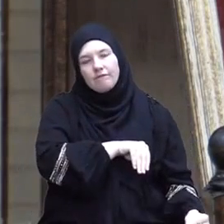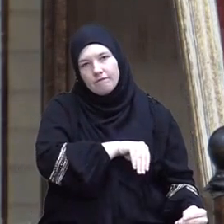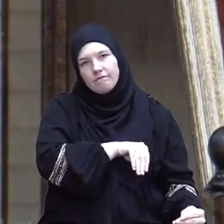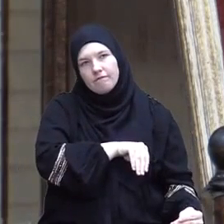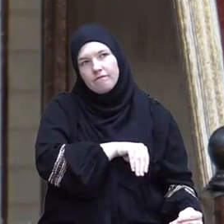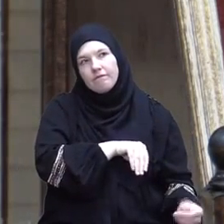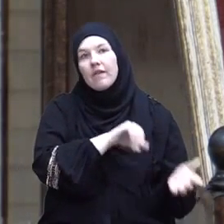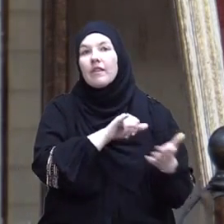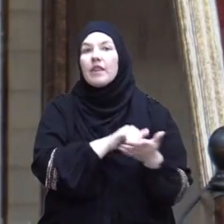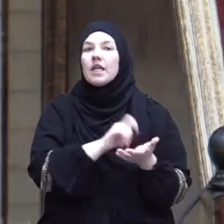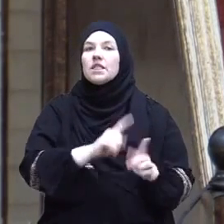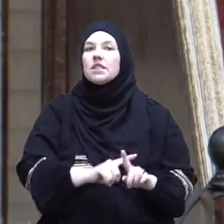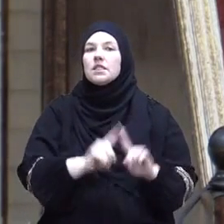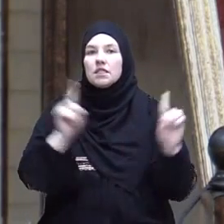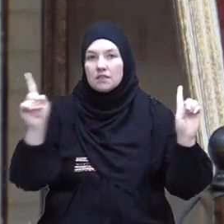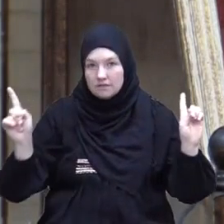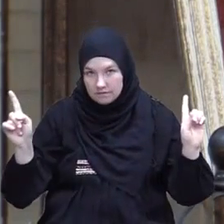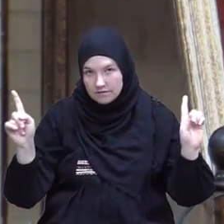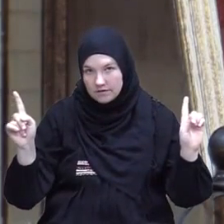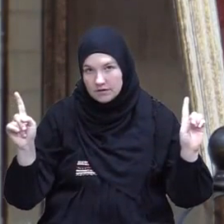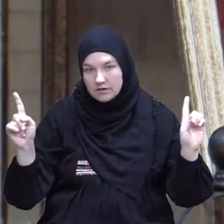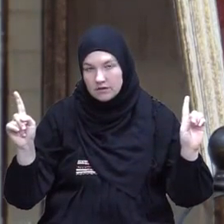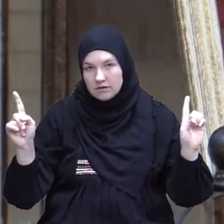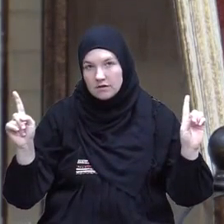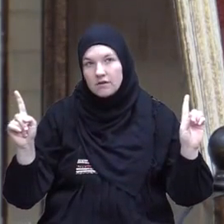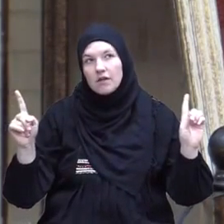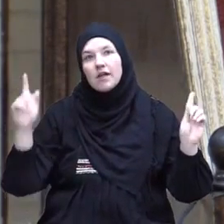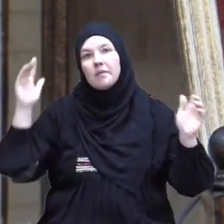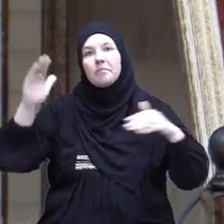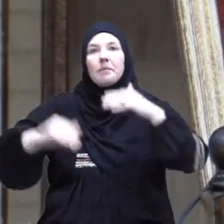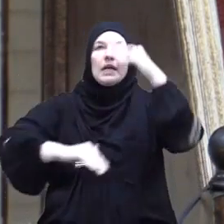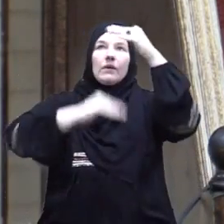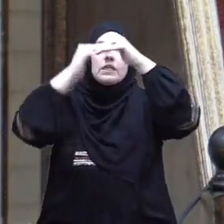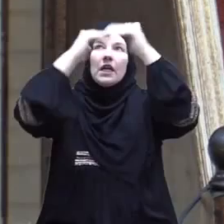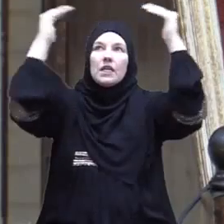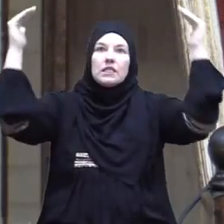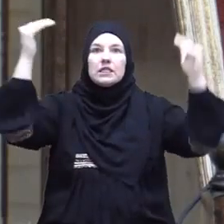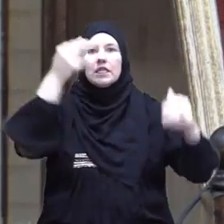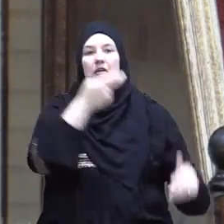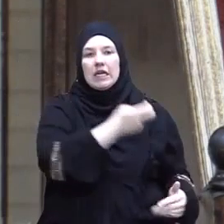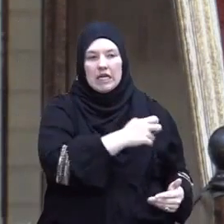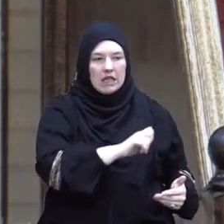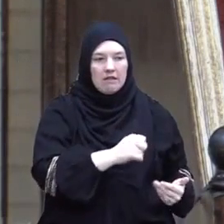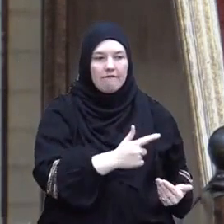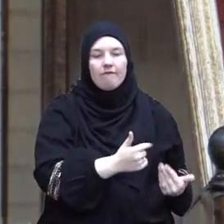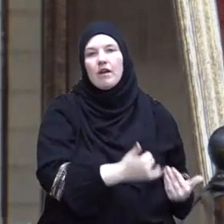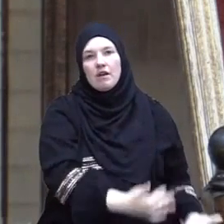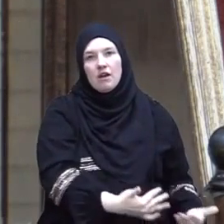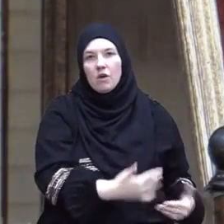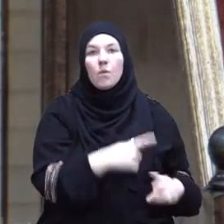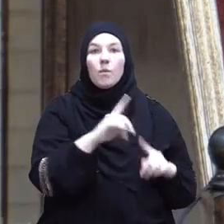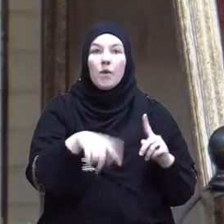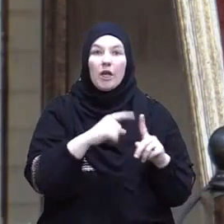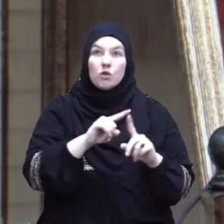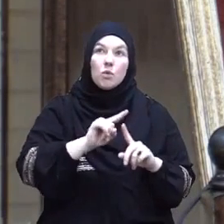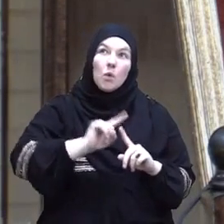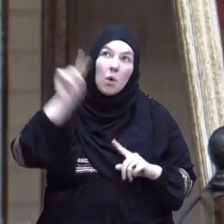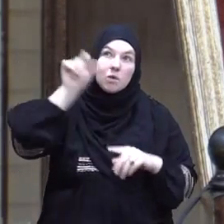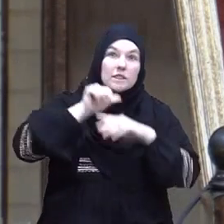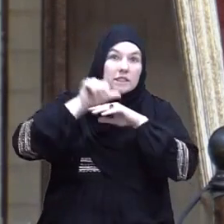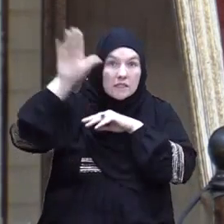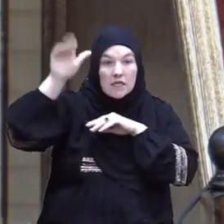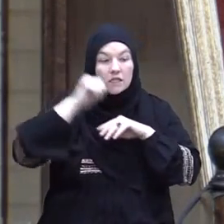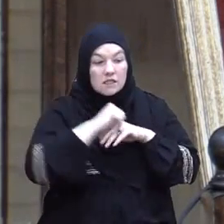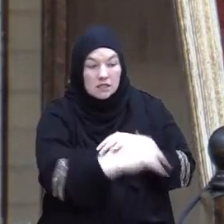That is different from paradise and hellfire. People are told when they get there, it is